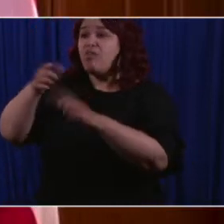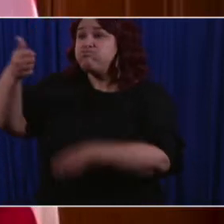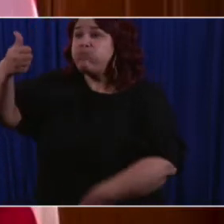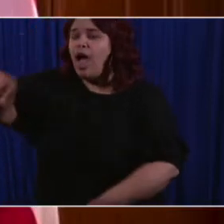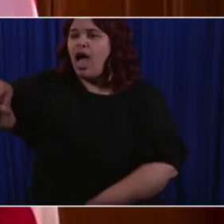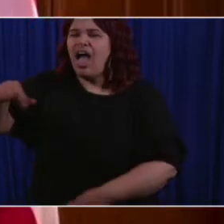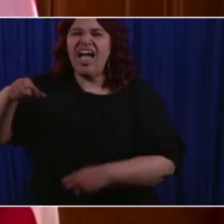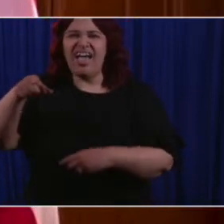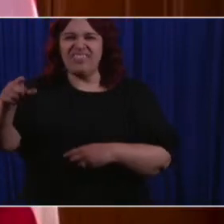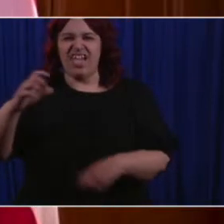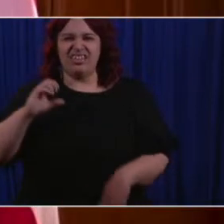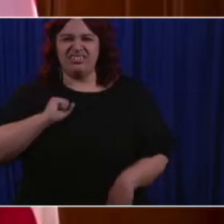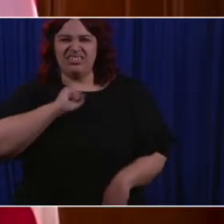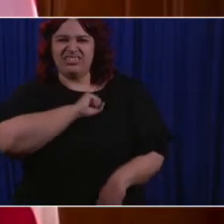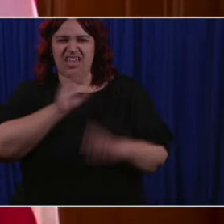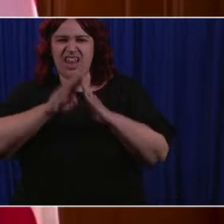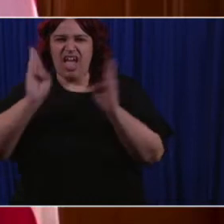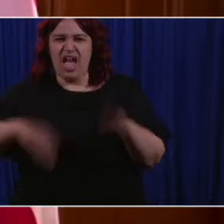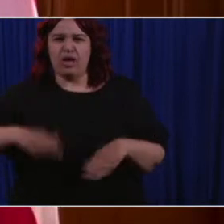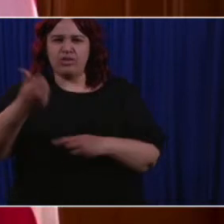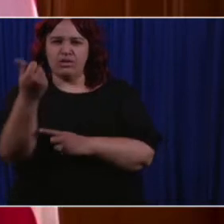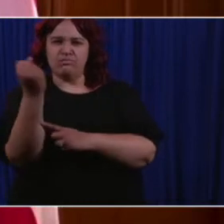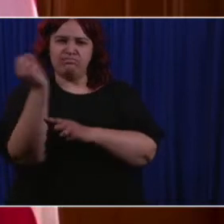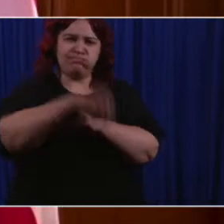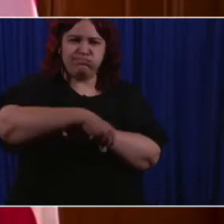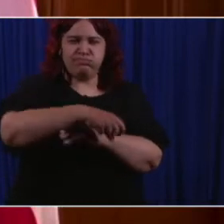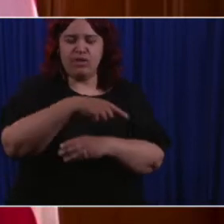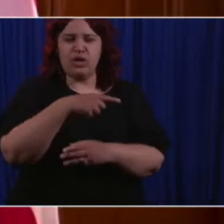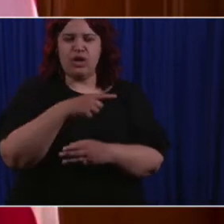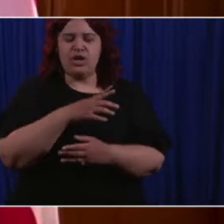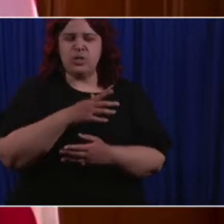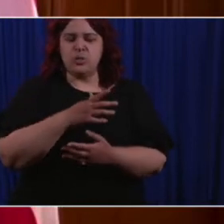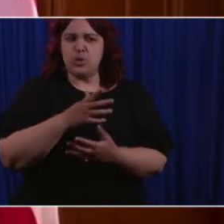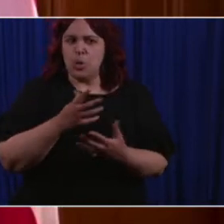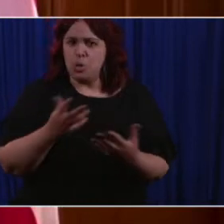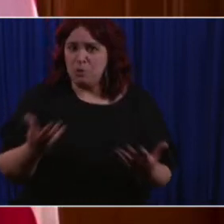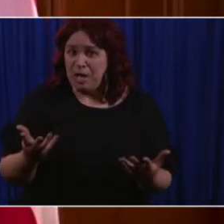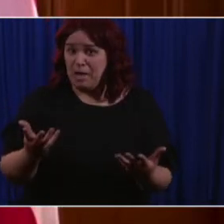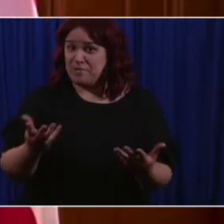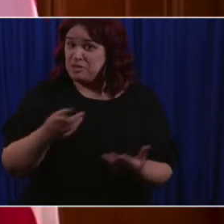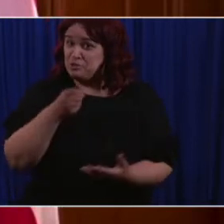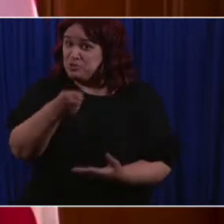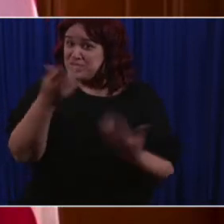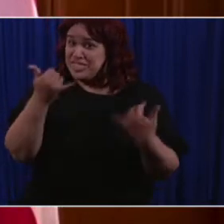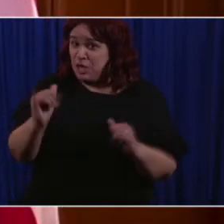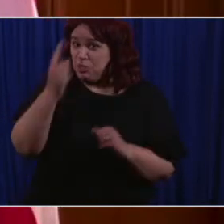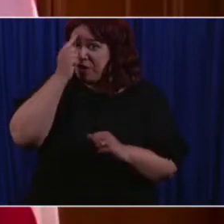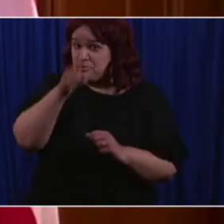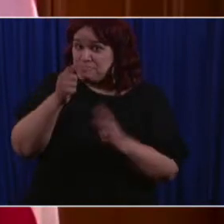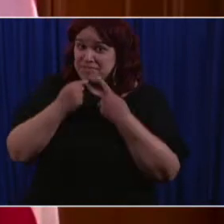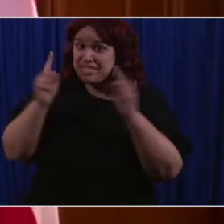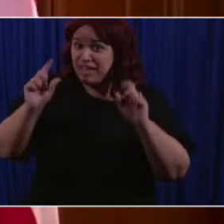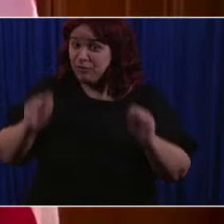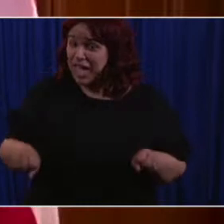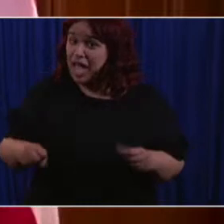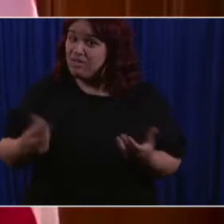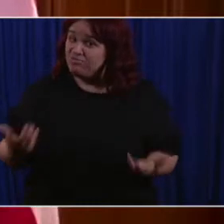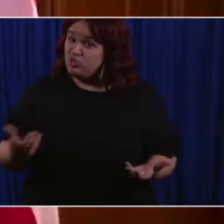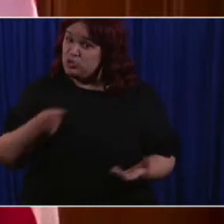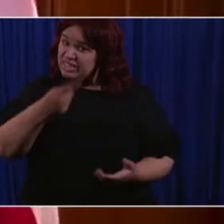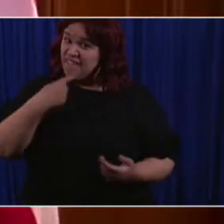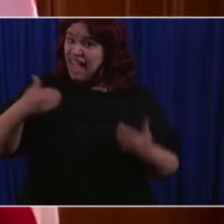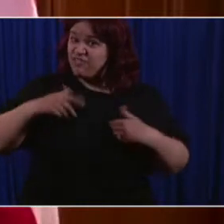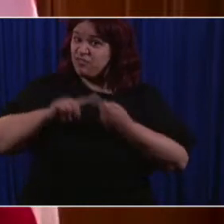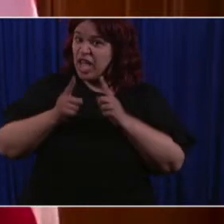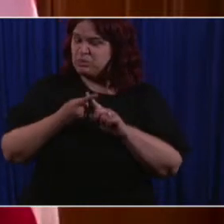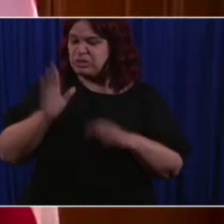still accomplish that vision within this party? Is it still the party for someone like you? Absolutely. Texting